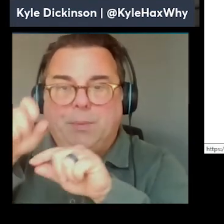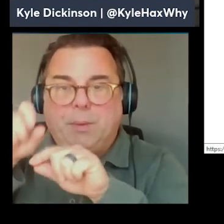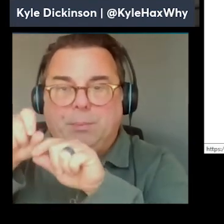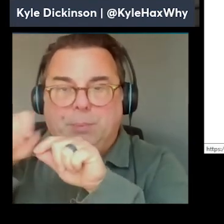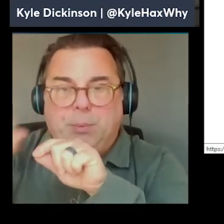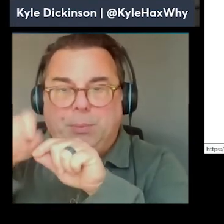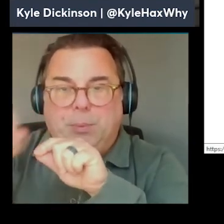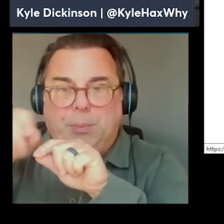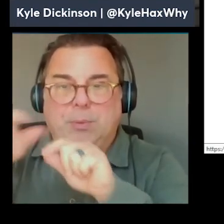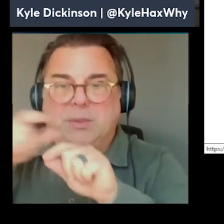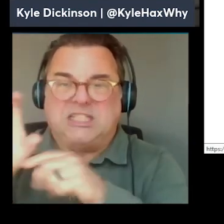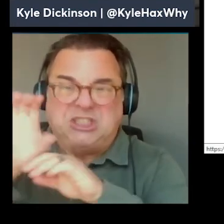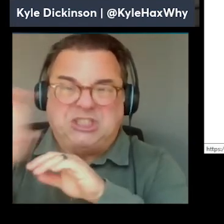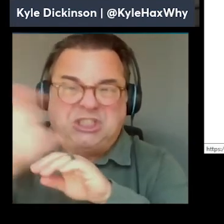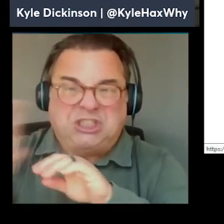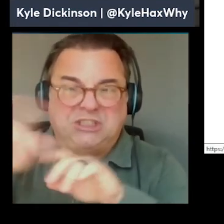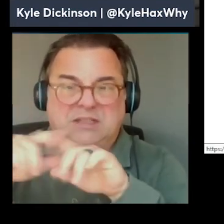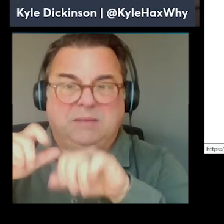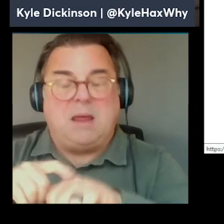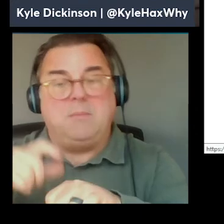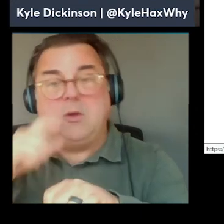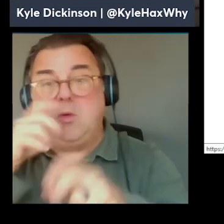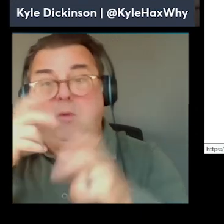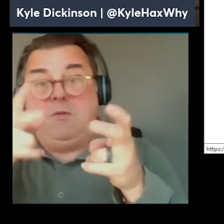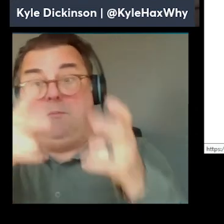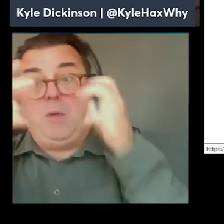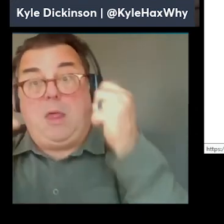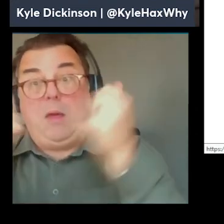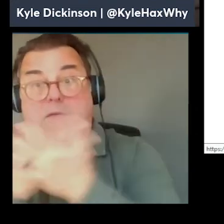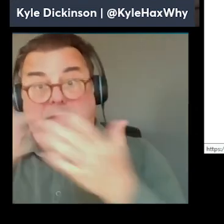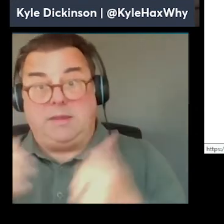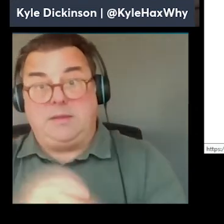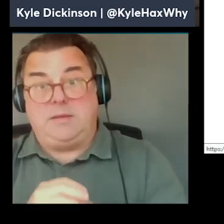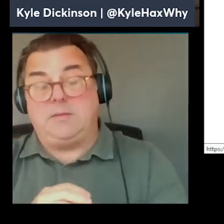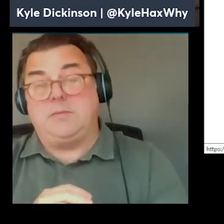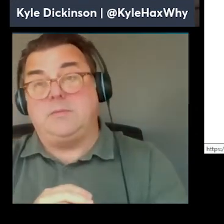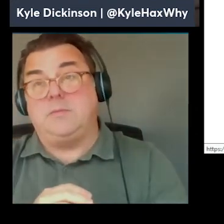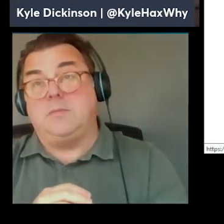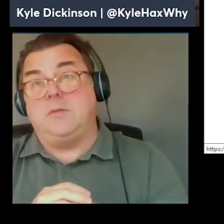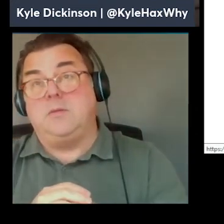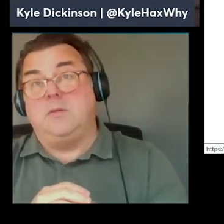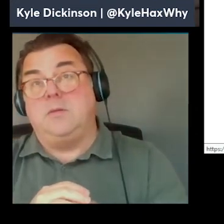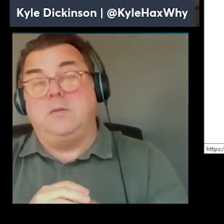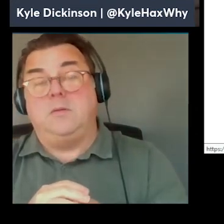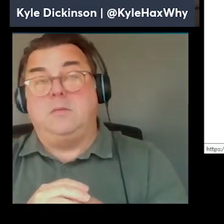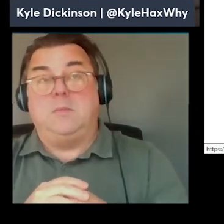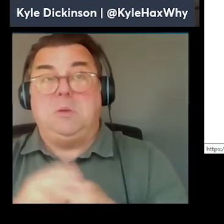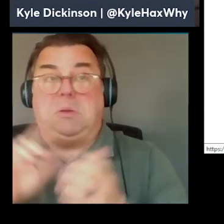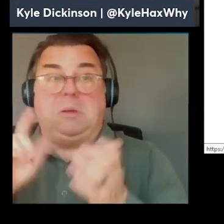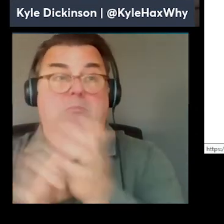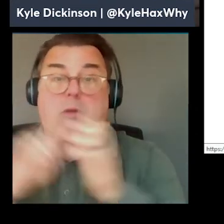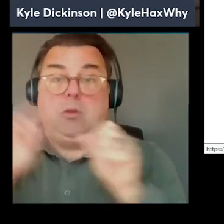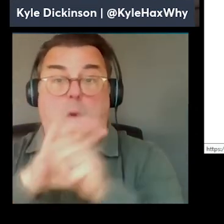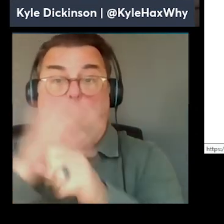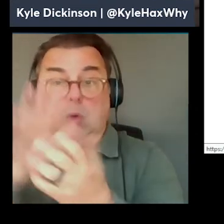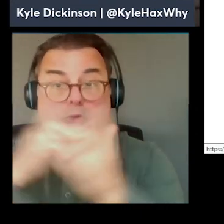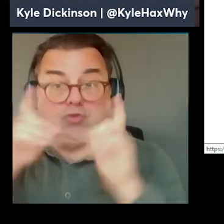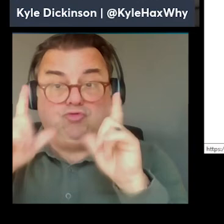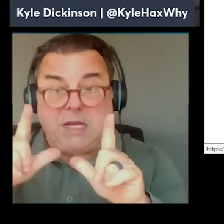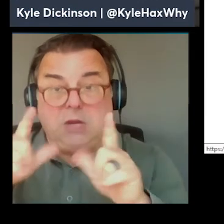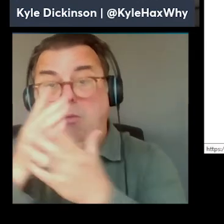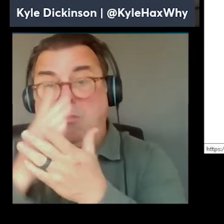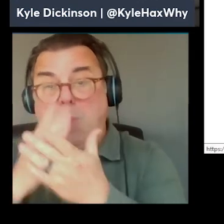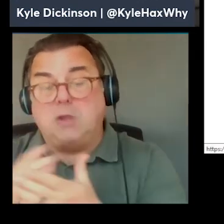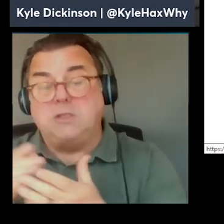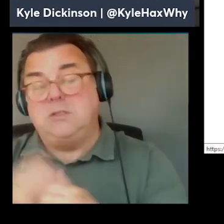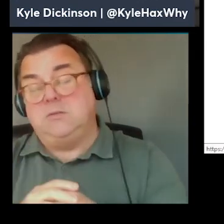document. Without JSON support, you would serialize it, store it as a string, retrieve the entire string, and you can't get as much throughput. But now you essentially just